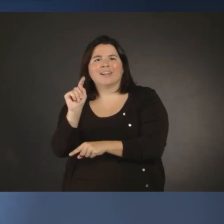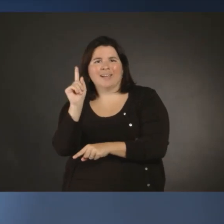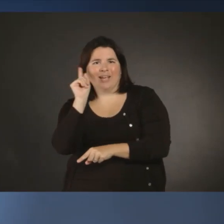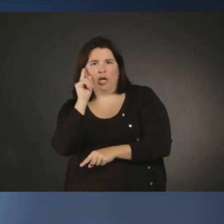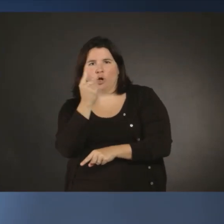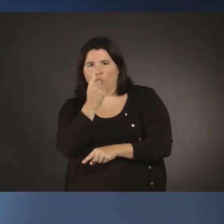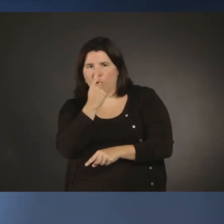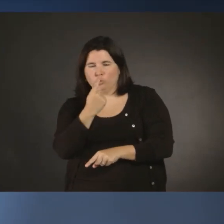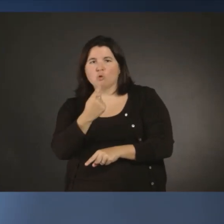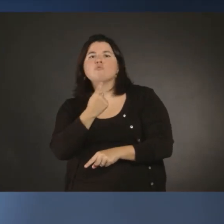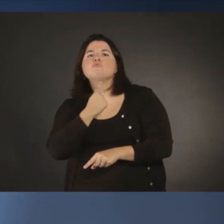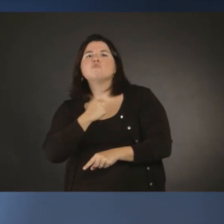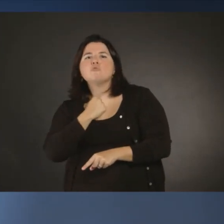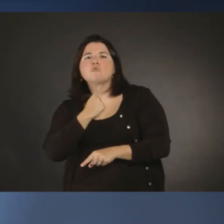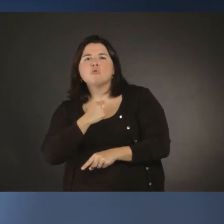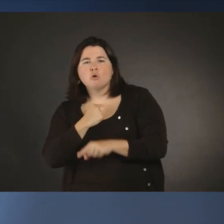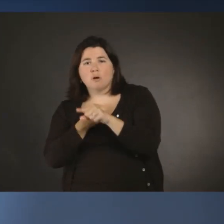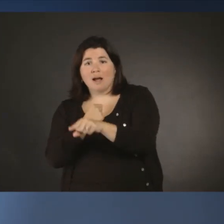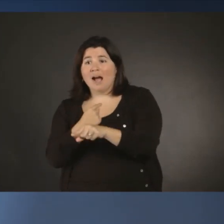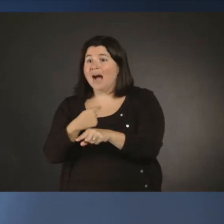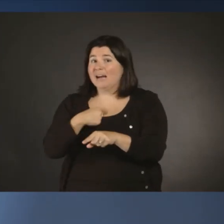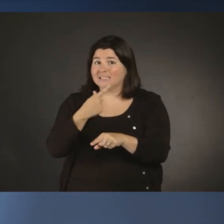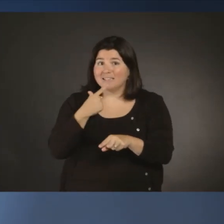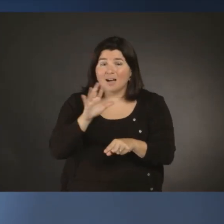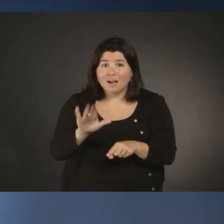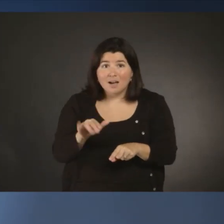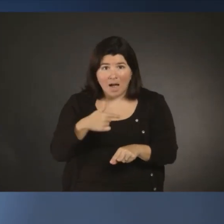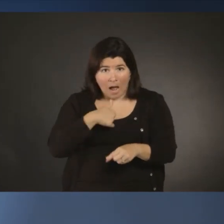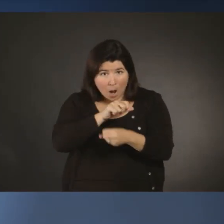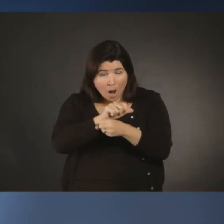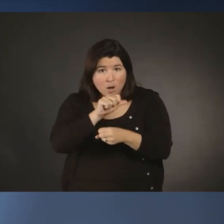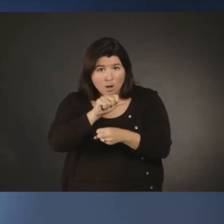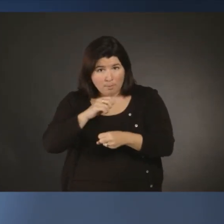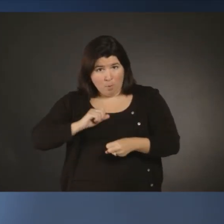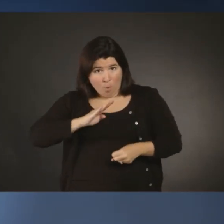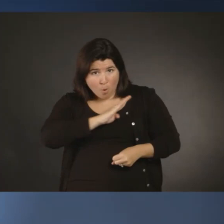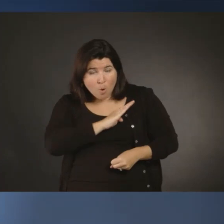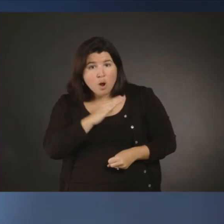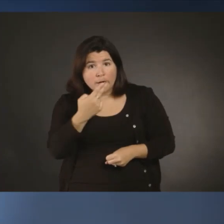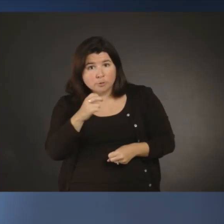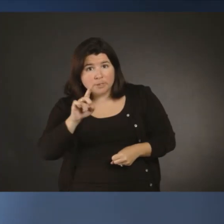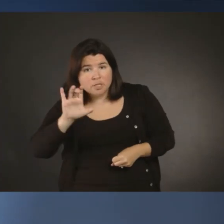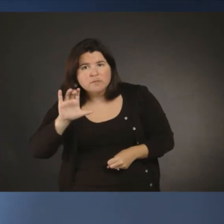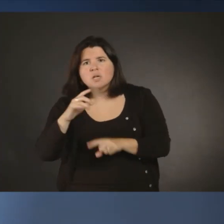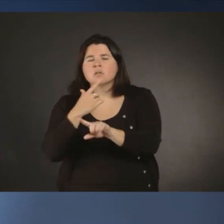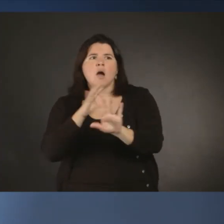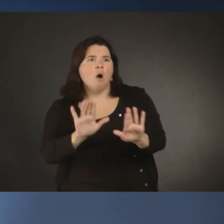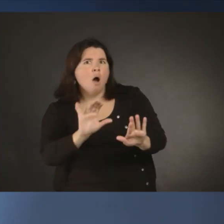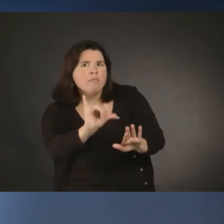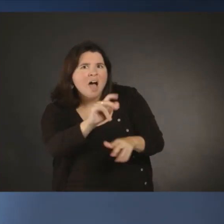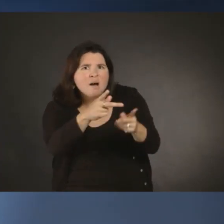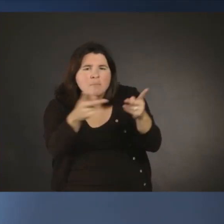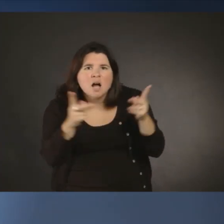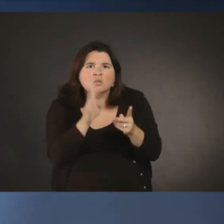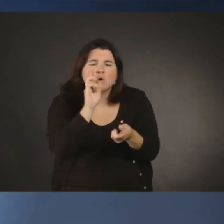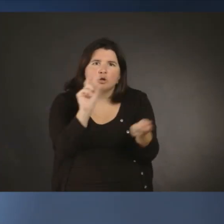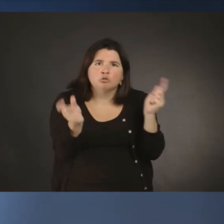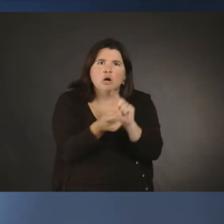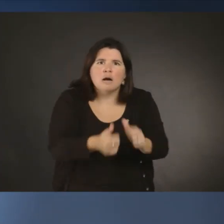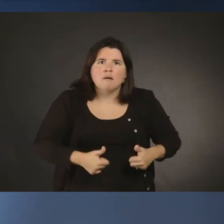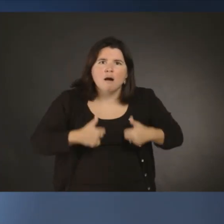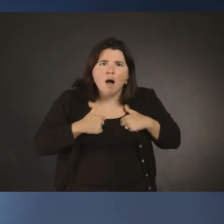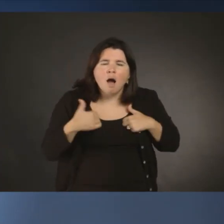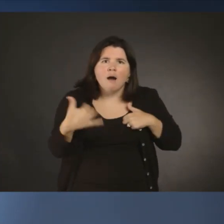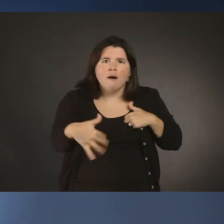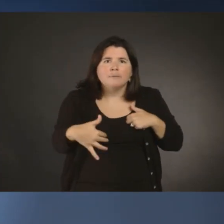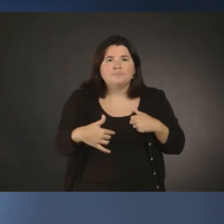the center, he stopped me and said, quote unquote, "That place changes lives." And I can vouch for that